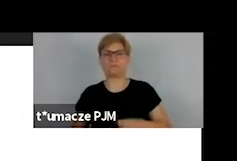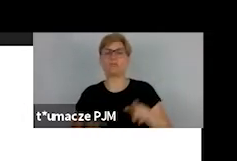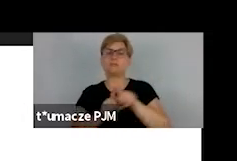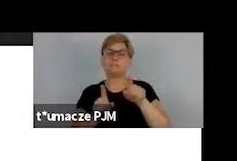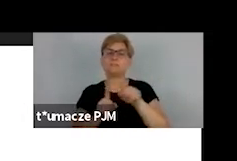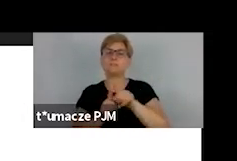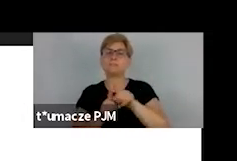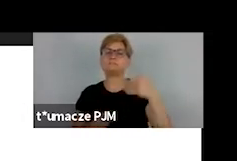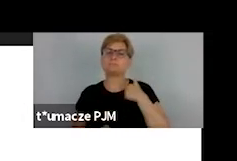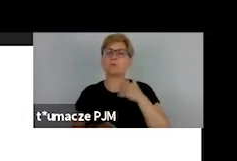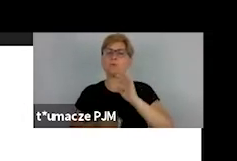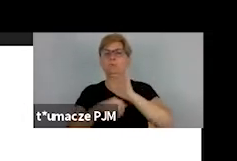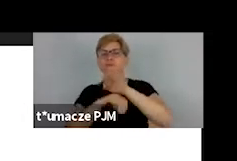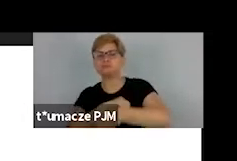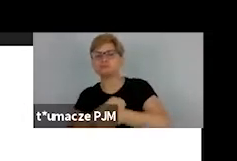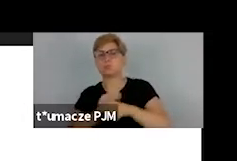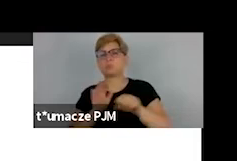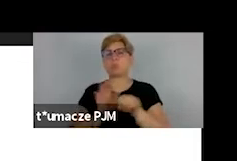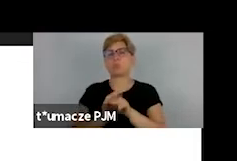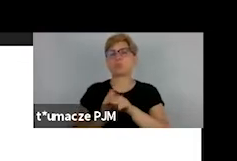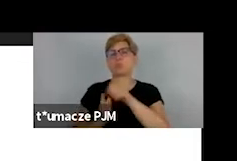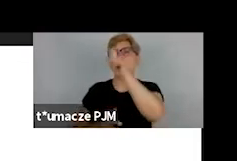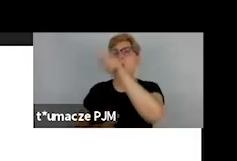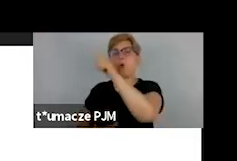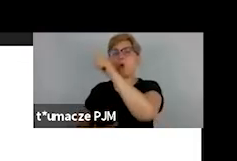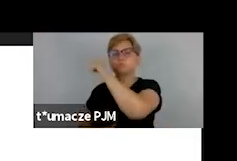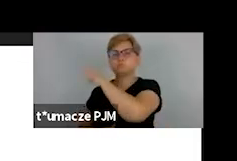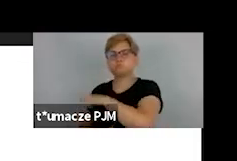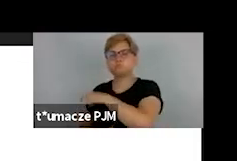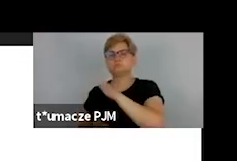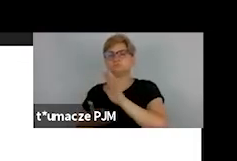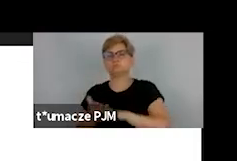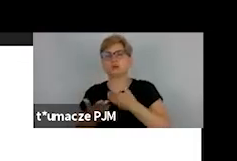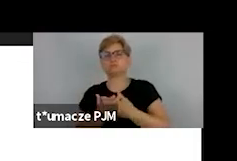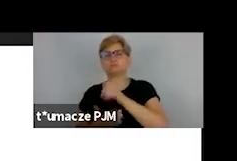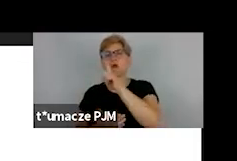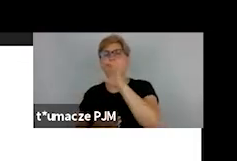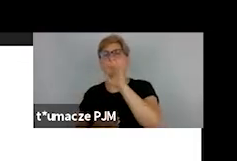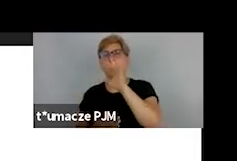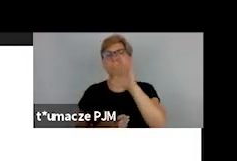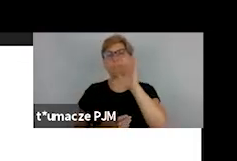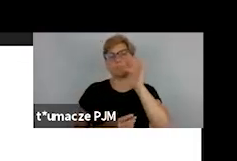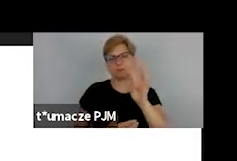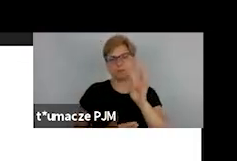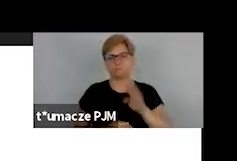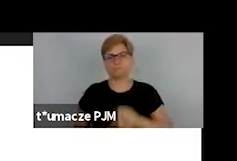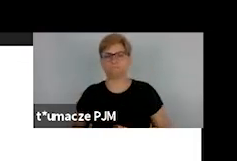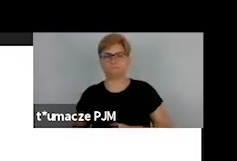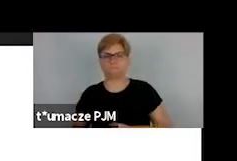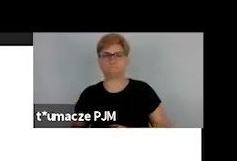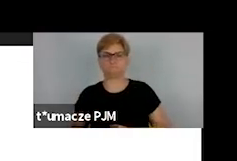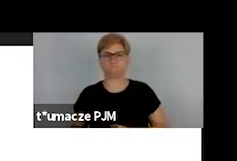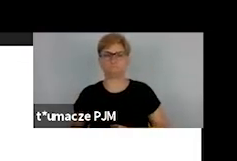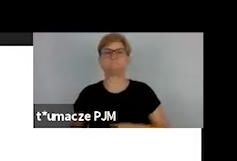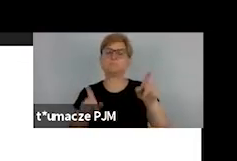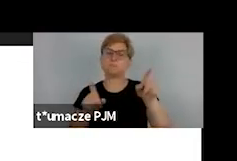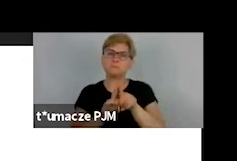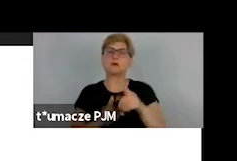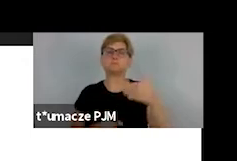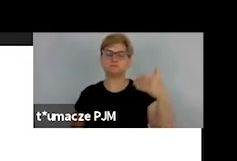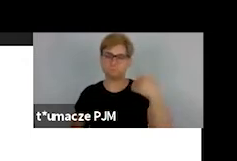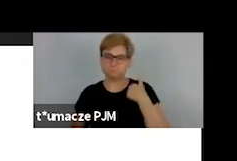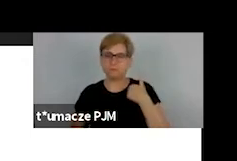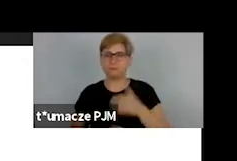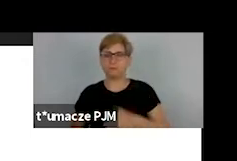In terms of HIV, I just want to lay out the context because it's important for the work I'm going to describe. South Africa's population of